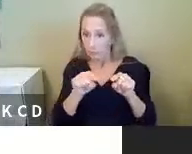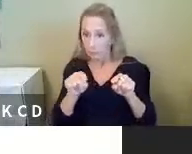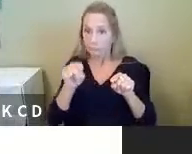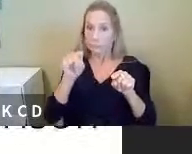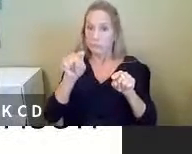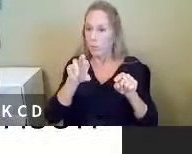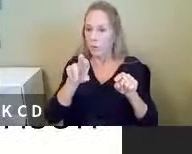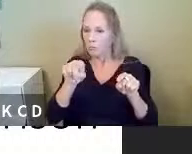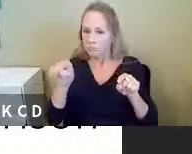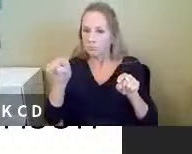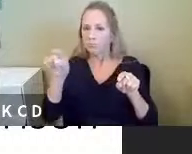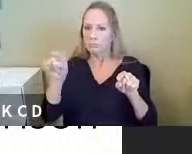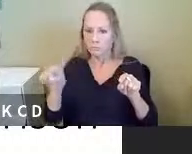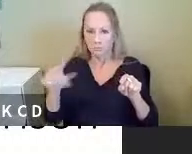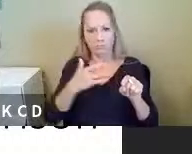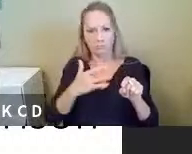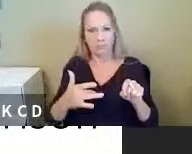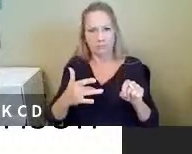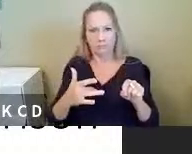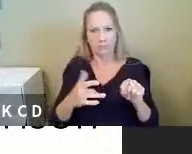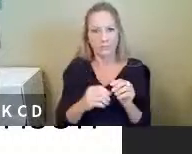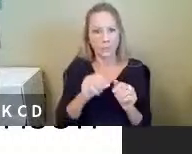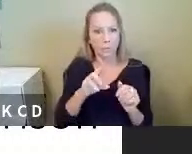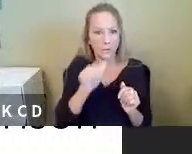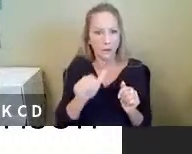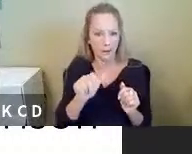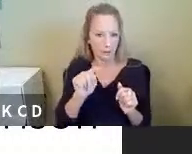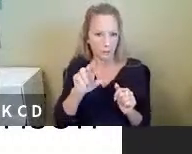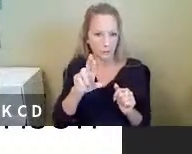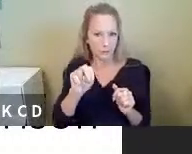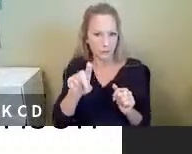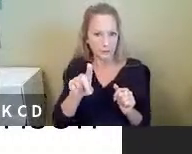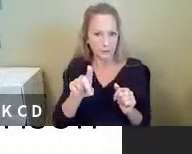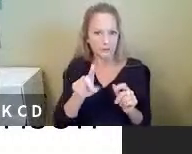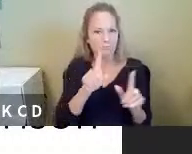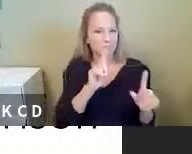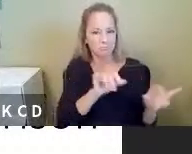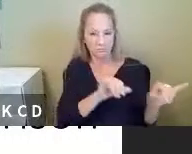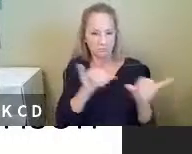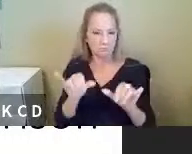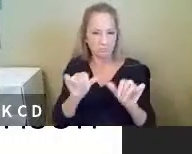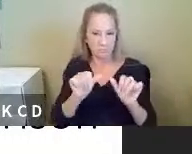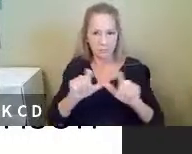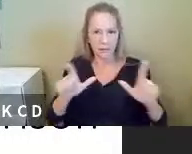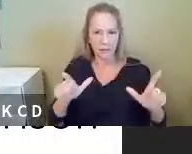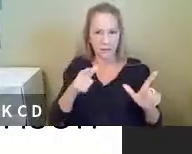Next slide, please. So consistent with that, these are the projections that I